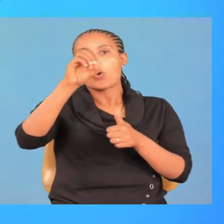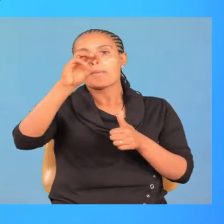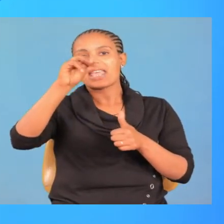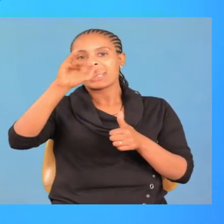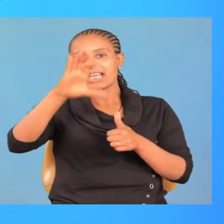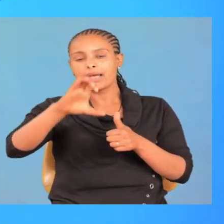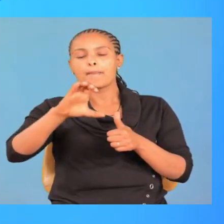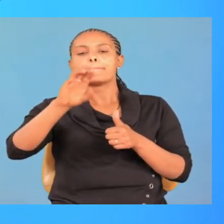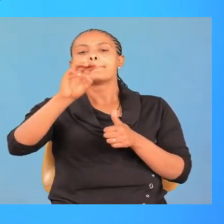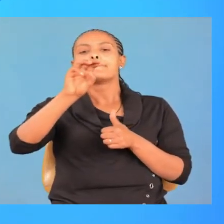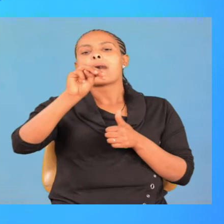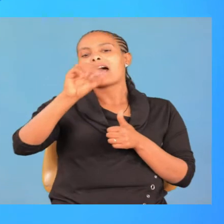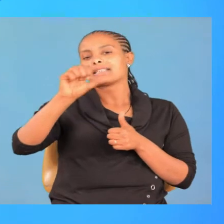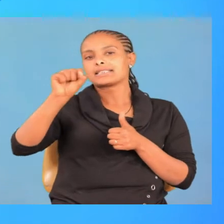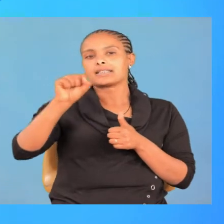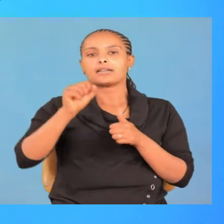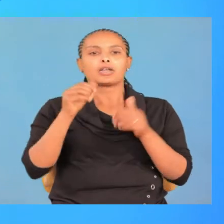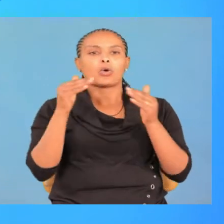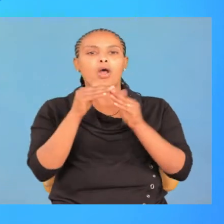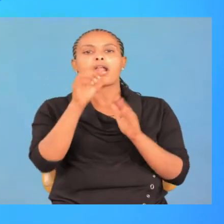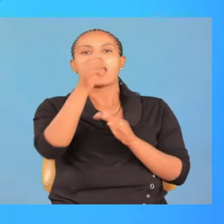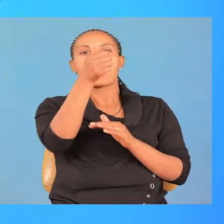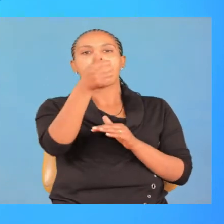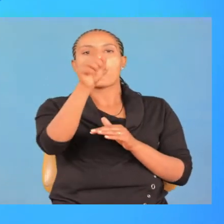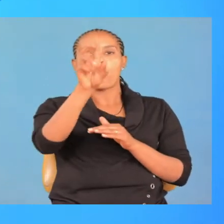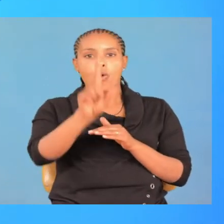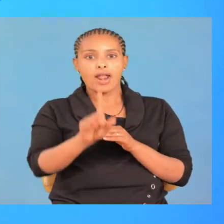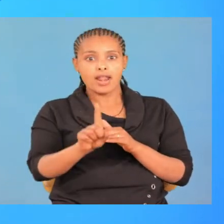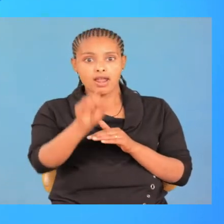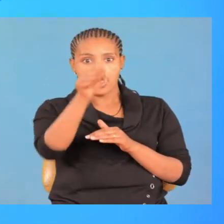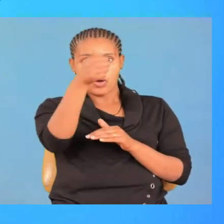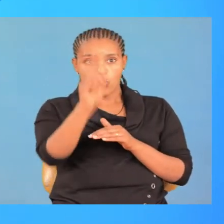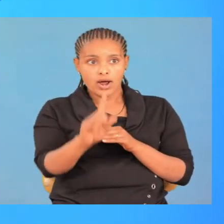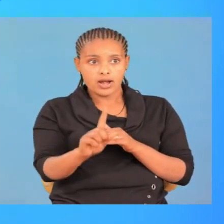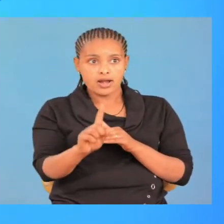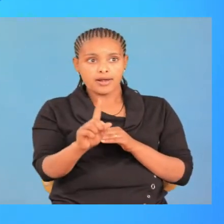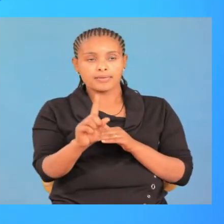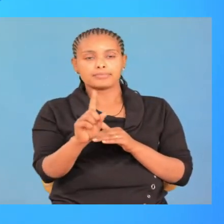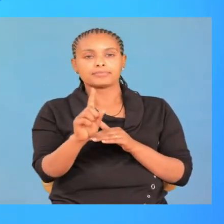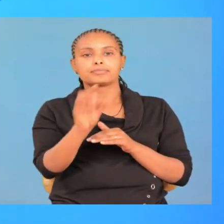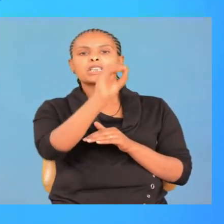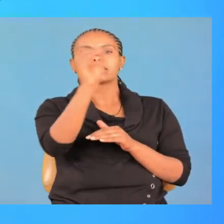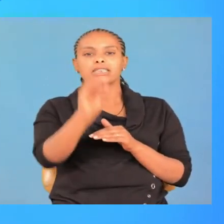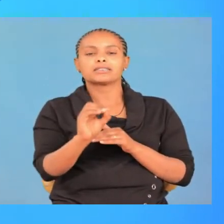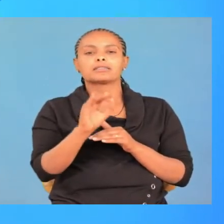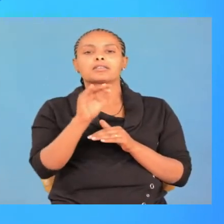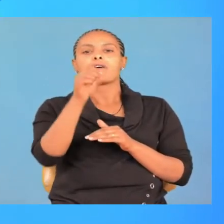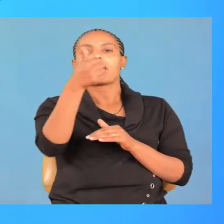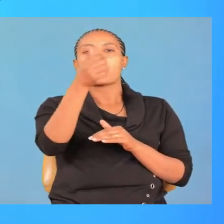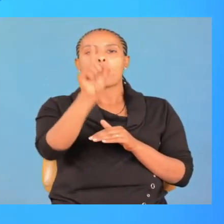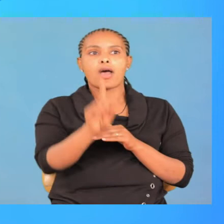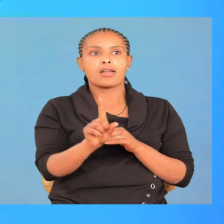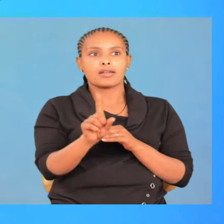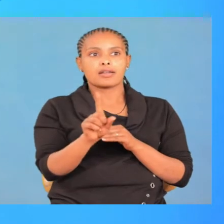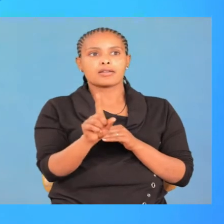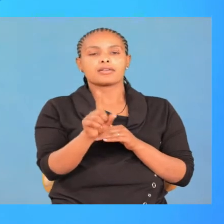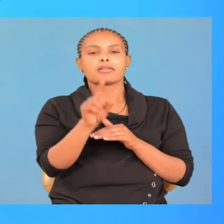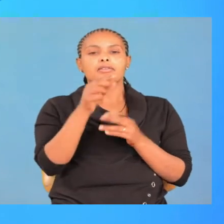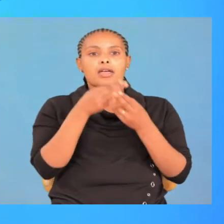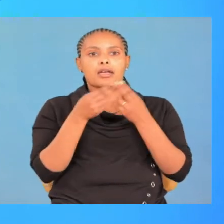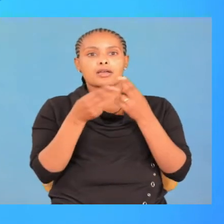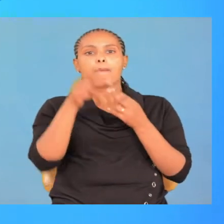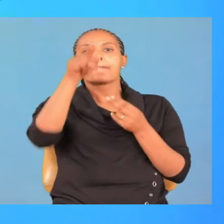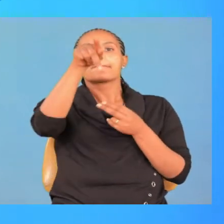mass equal A1 percent abundance 1, A1